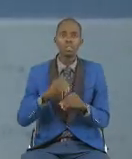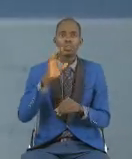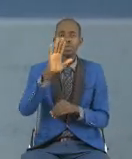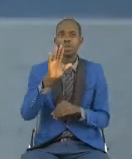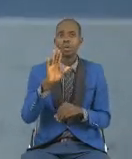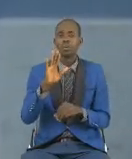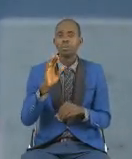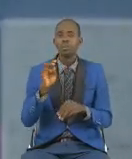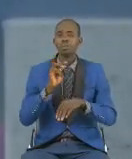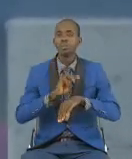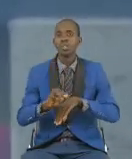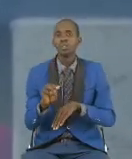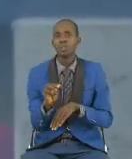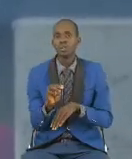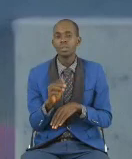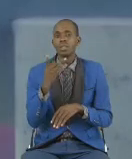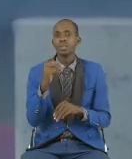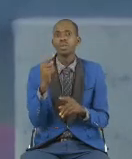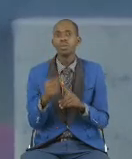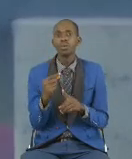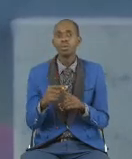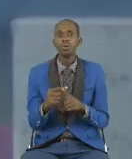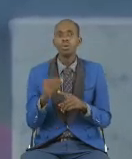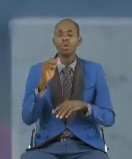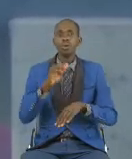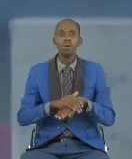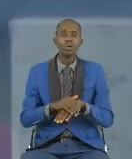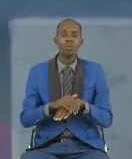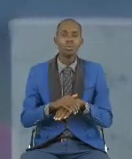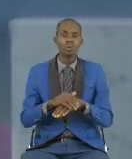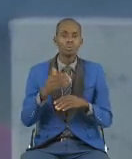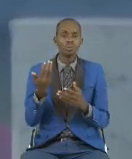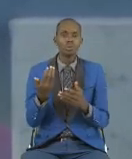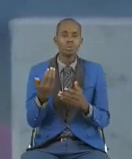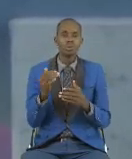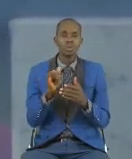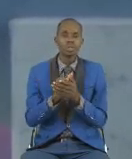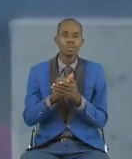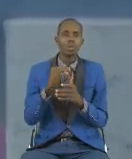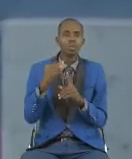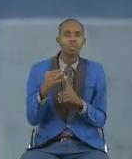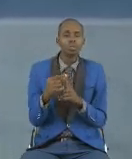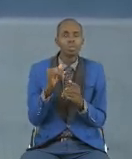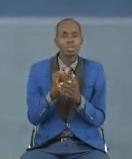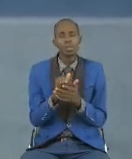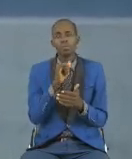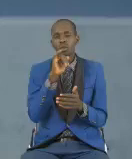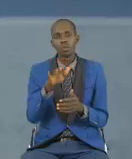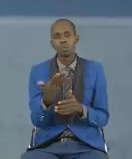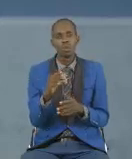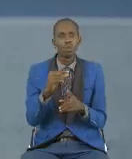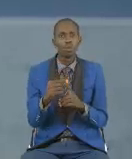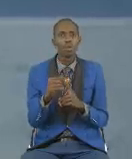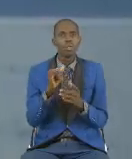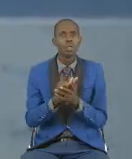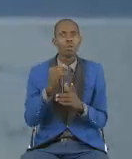undiluted word. The word, unadulterated word. The word, the uncompromising word. The word, the word that